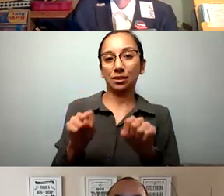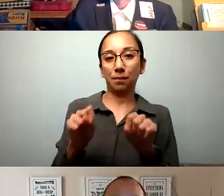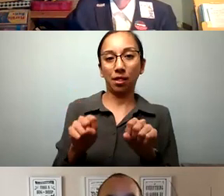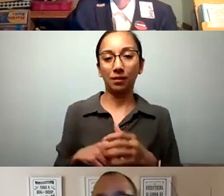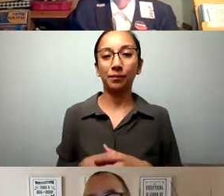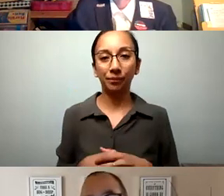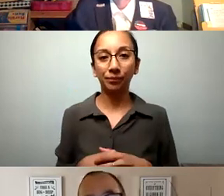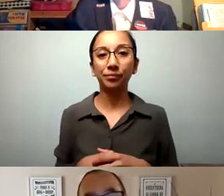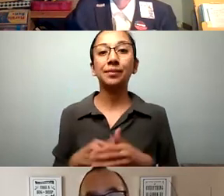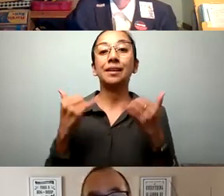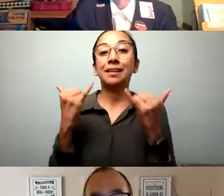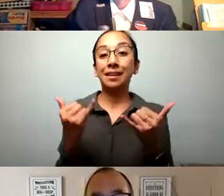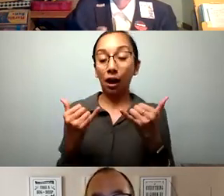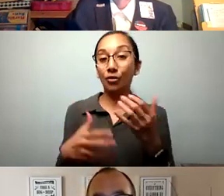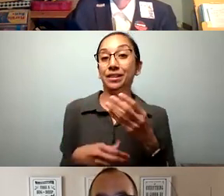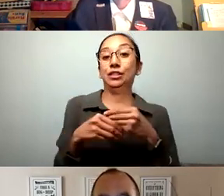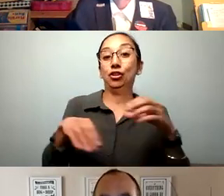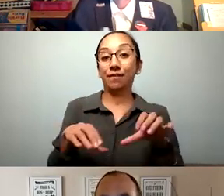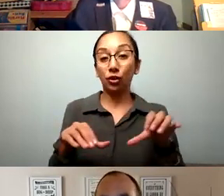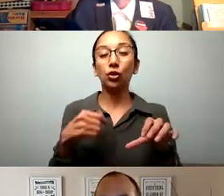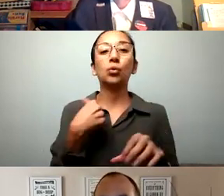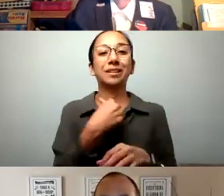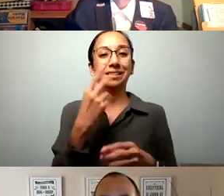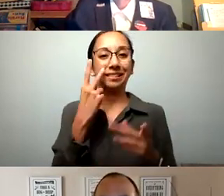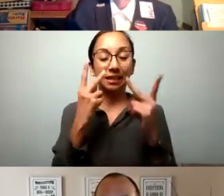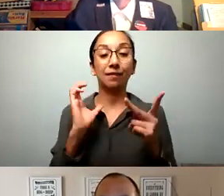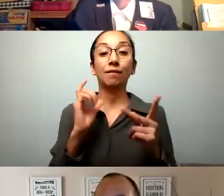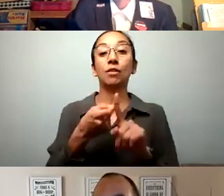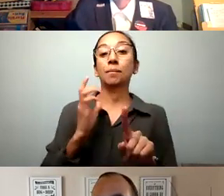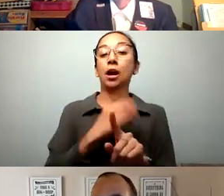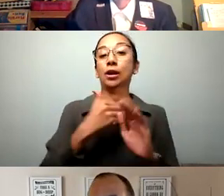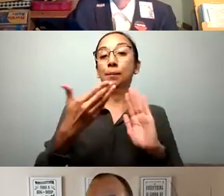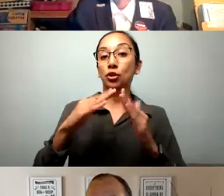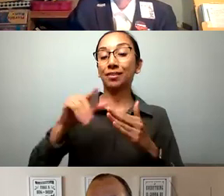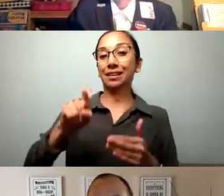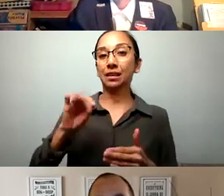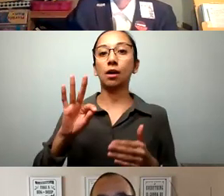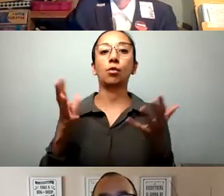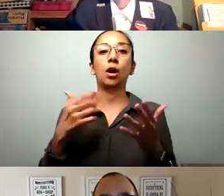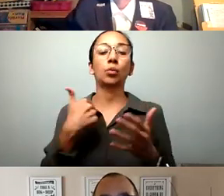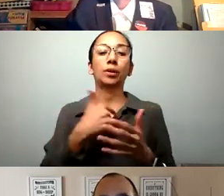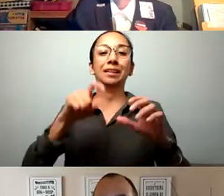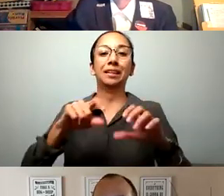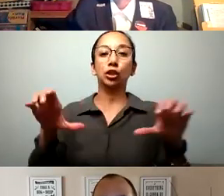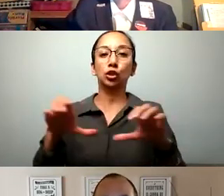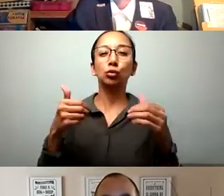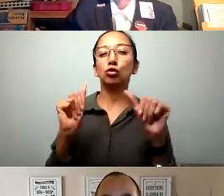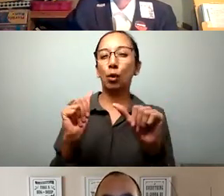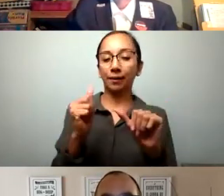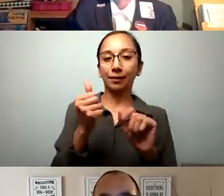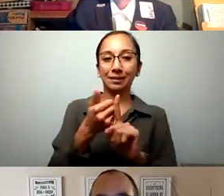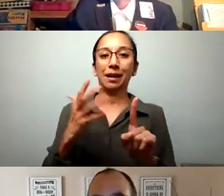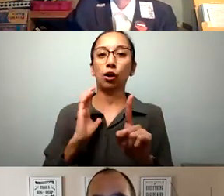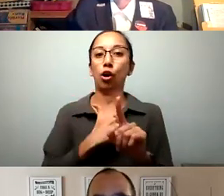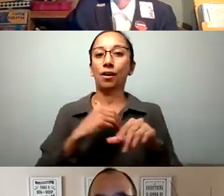So the additional efforts, I think we're hearing from our community the needs of what we need to do to try to expand our efforts. So we are working